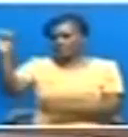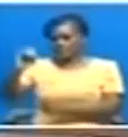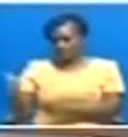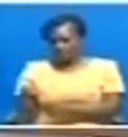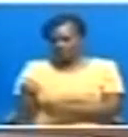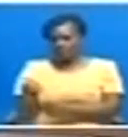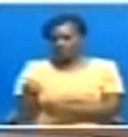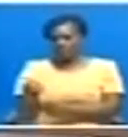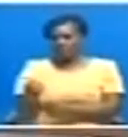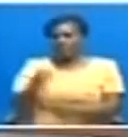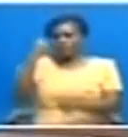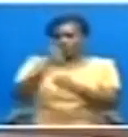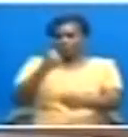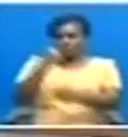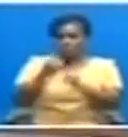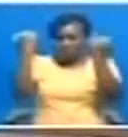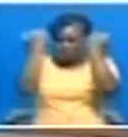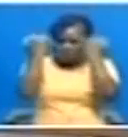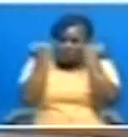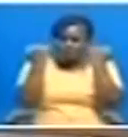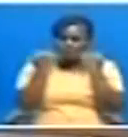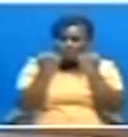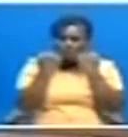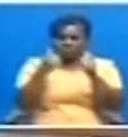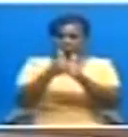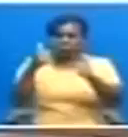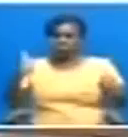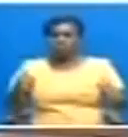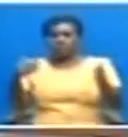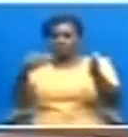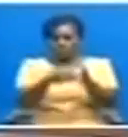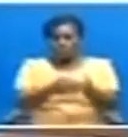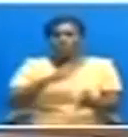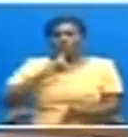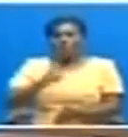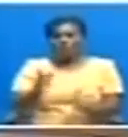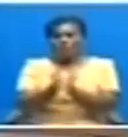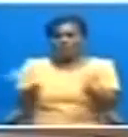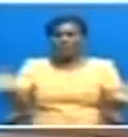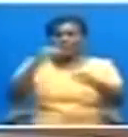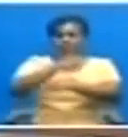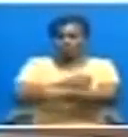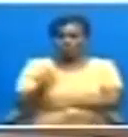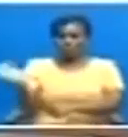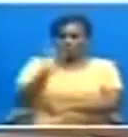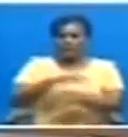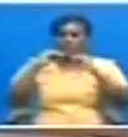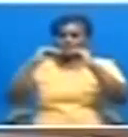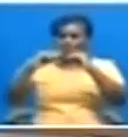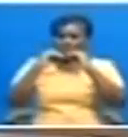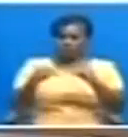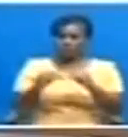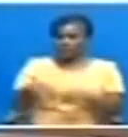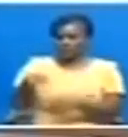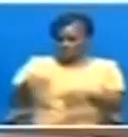The Employment and Labor Relations Court declined to stop an order for teachers in public schools to resume teaching. So